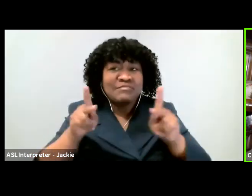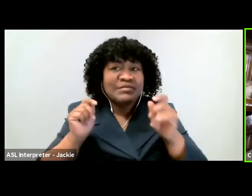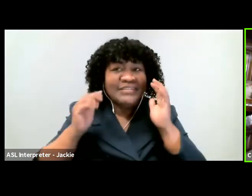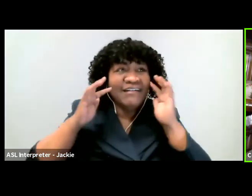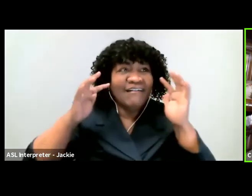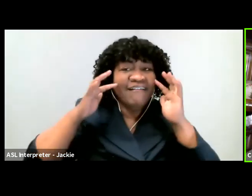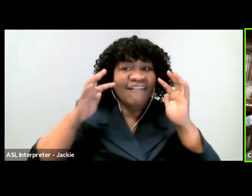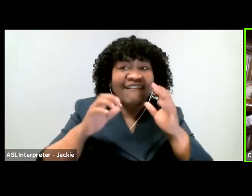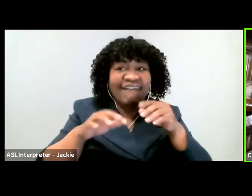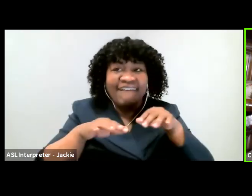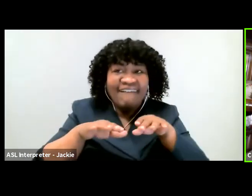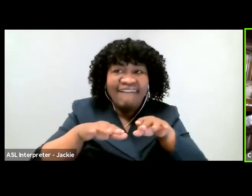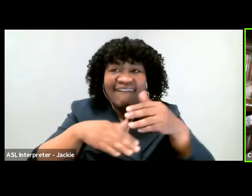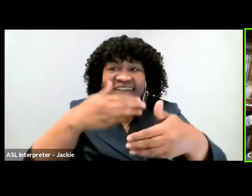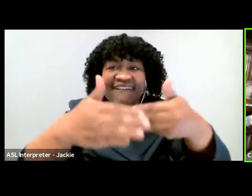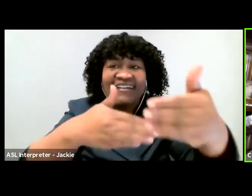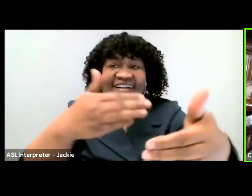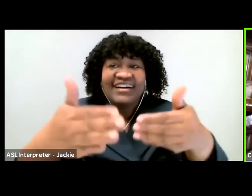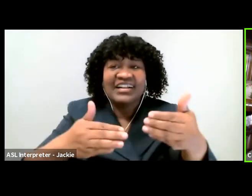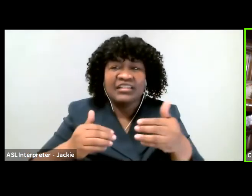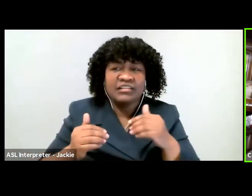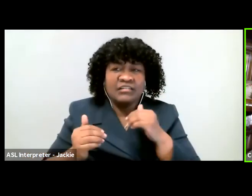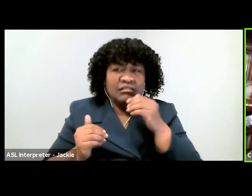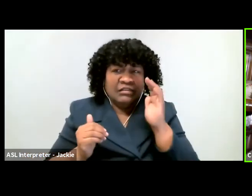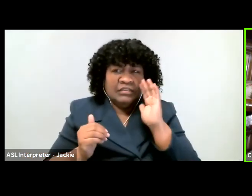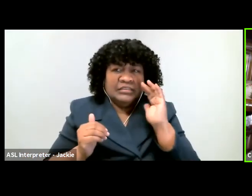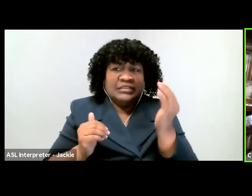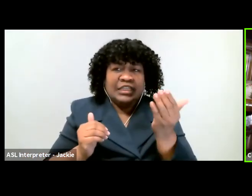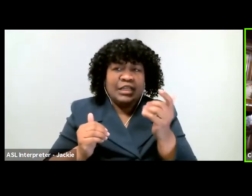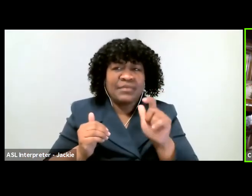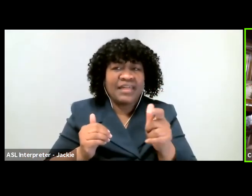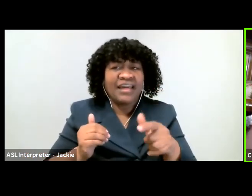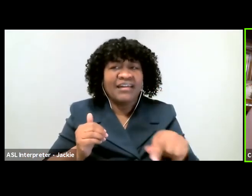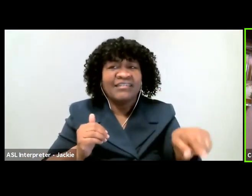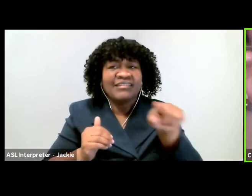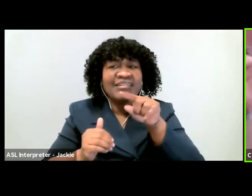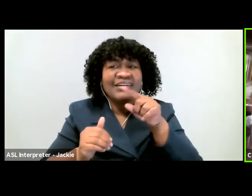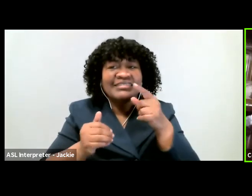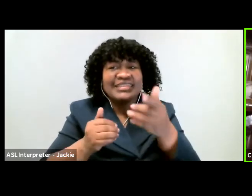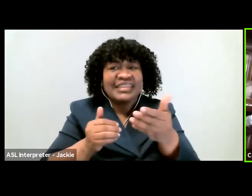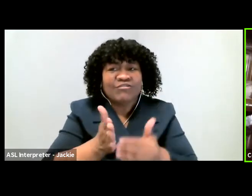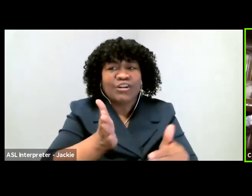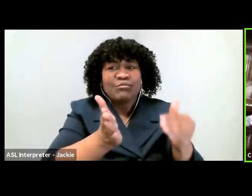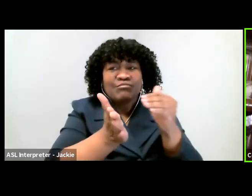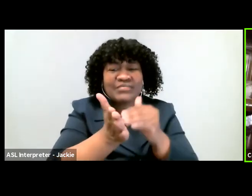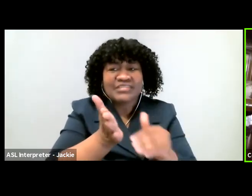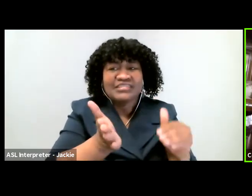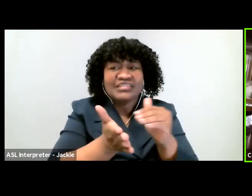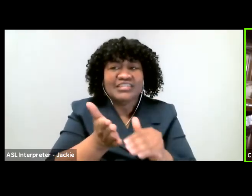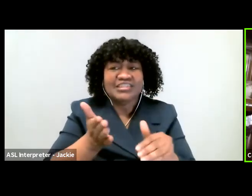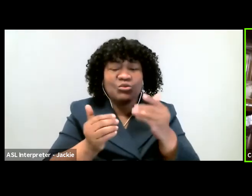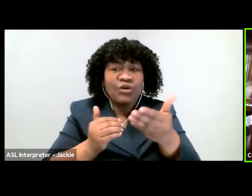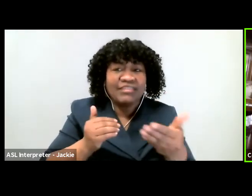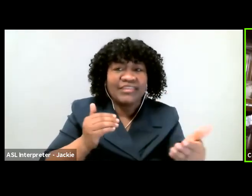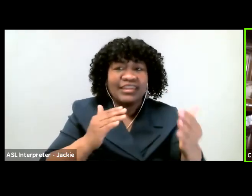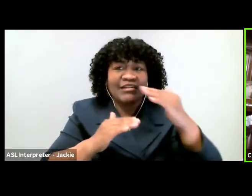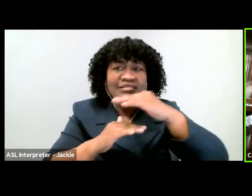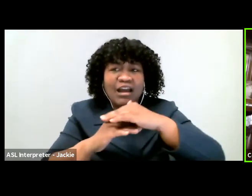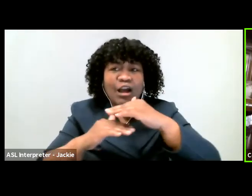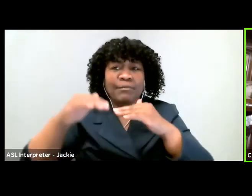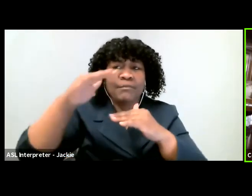noise getting ahead of itself. It had seemed that certainties grounded in repetition, one thing on top of